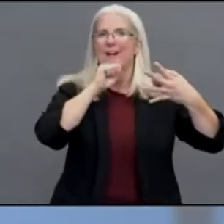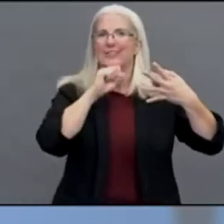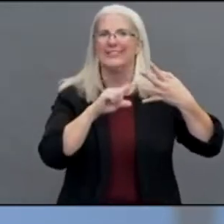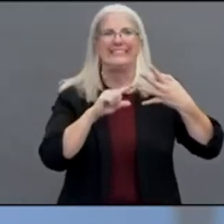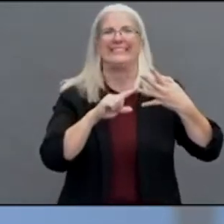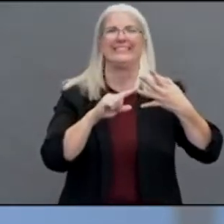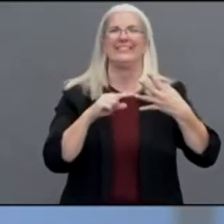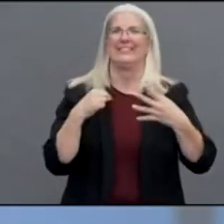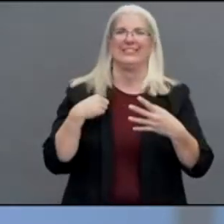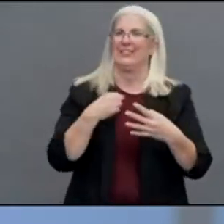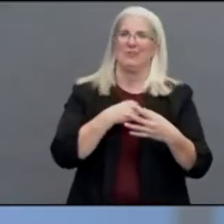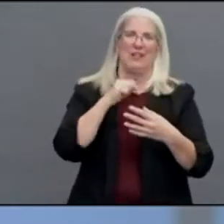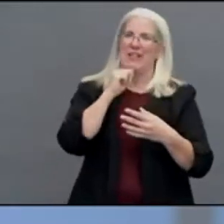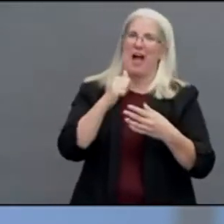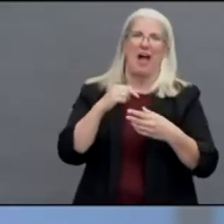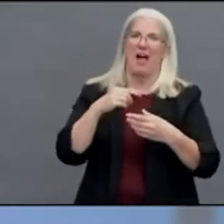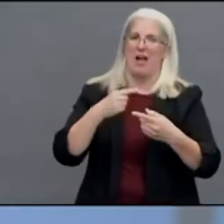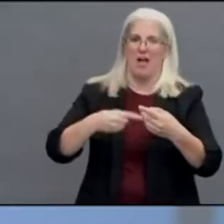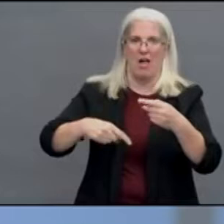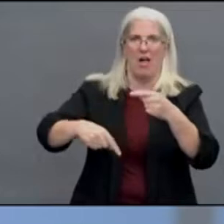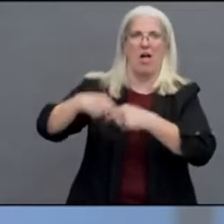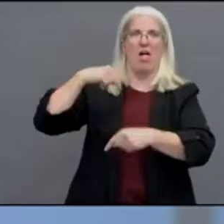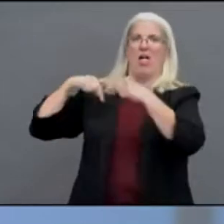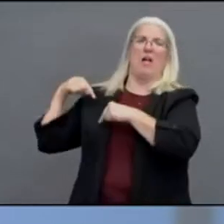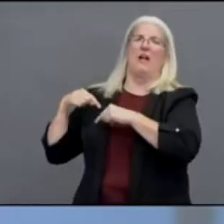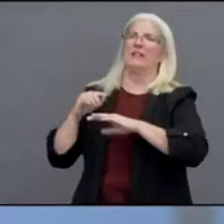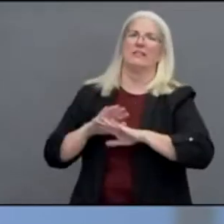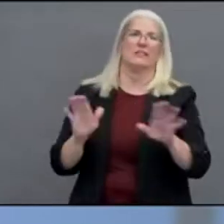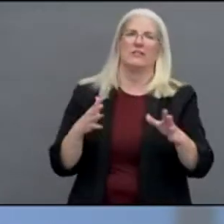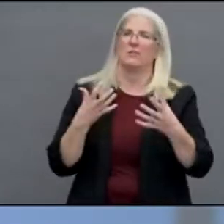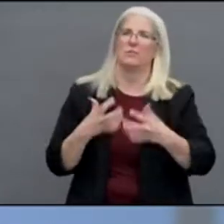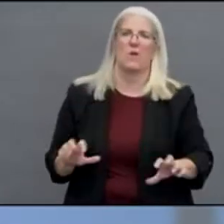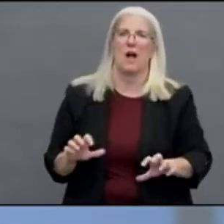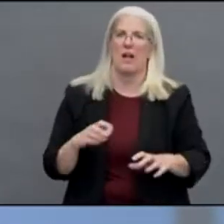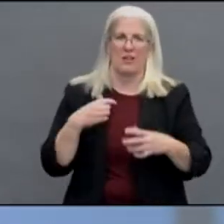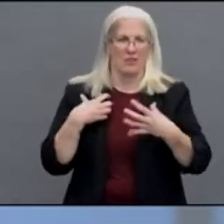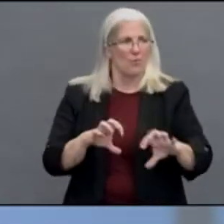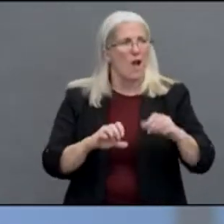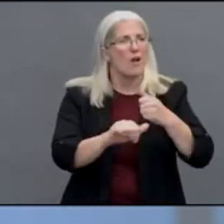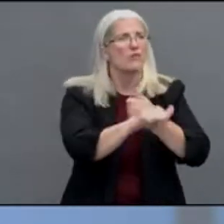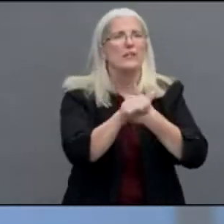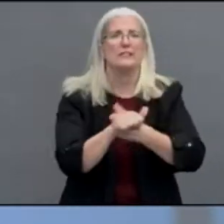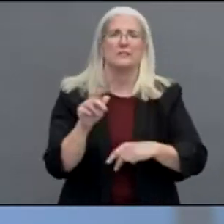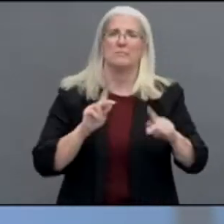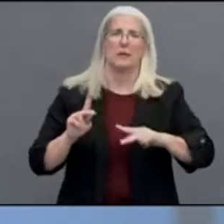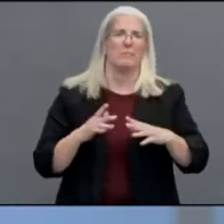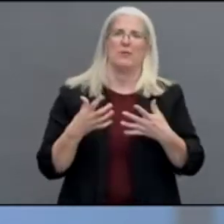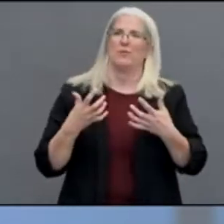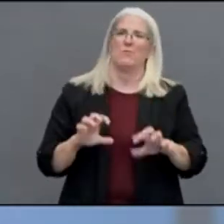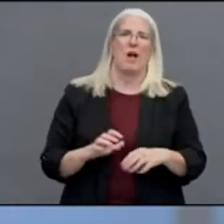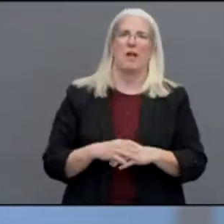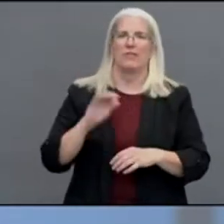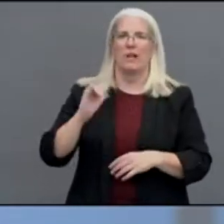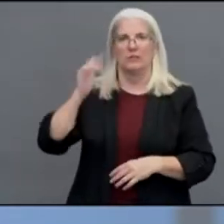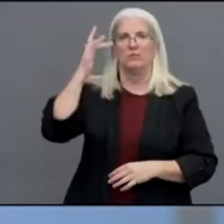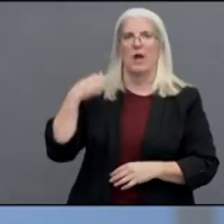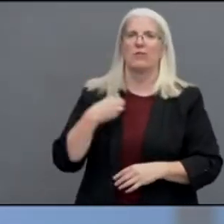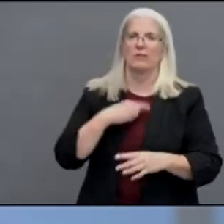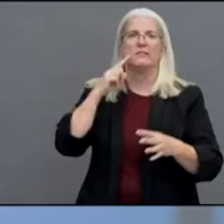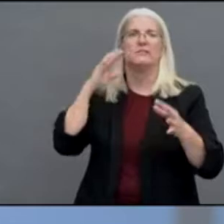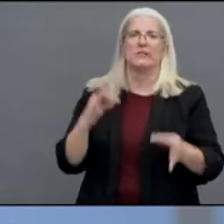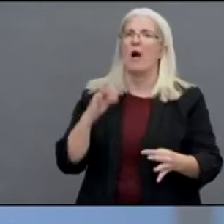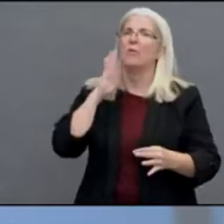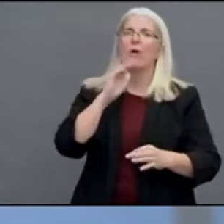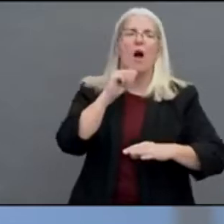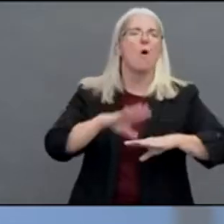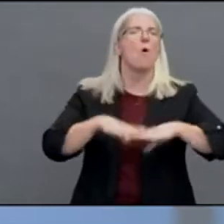in danger. So that is the reason why we are not opening any of our professional sporting events here in the County